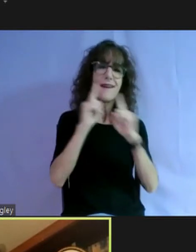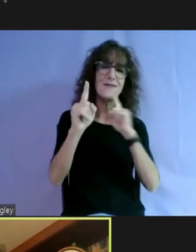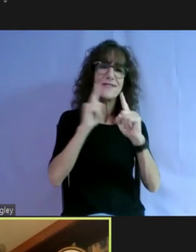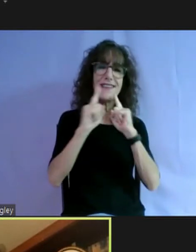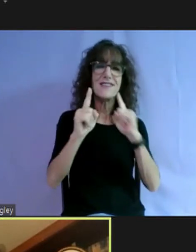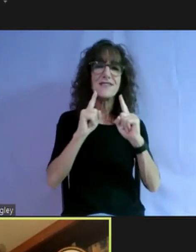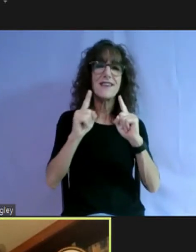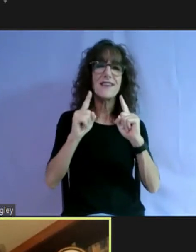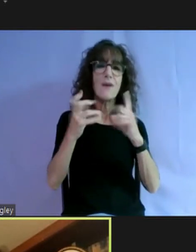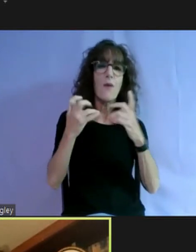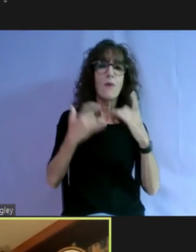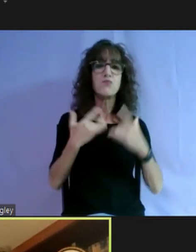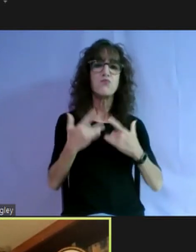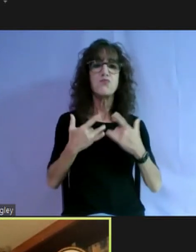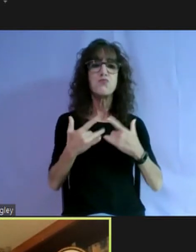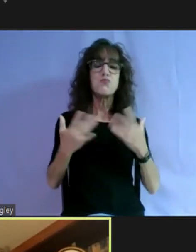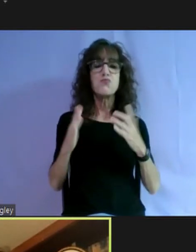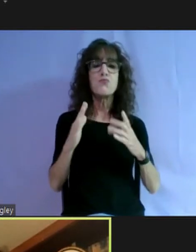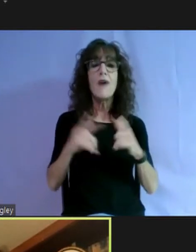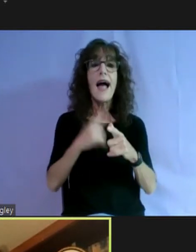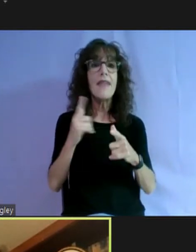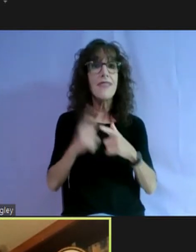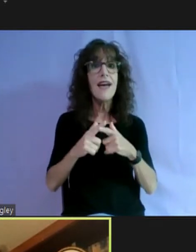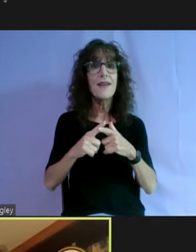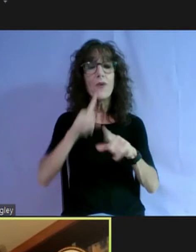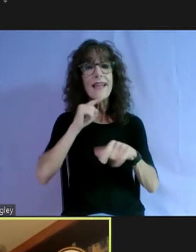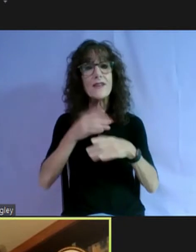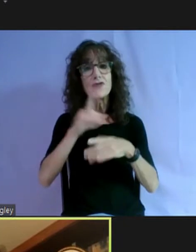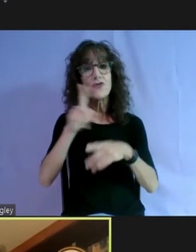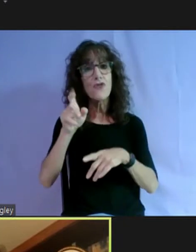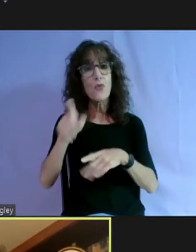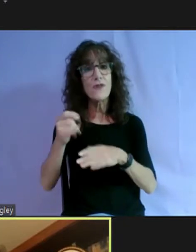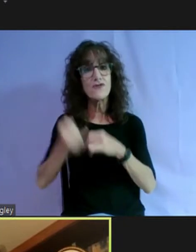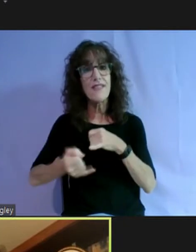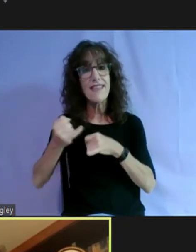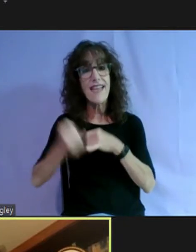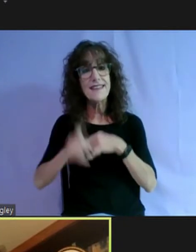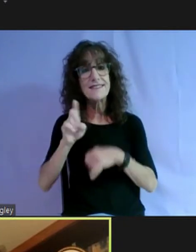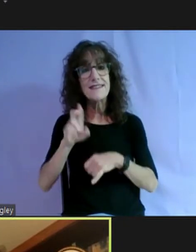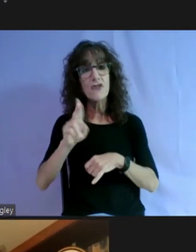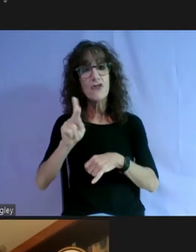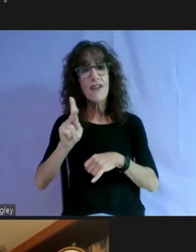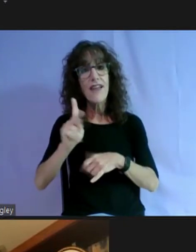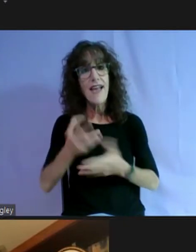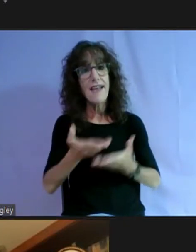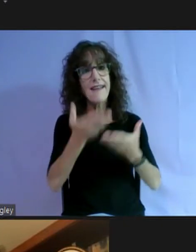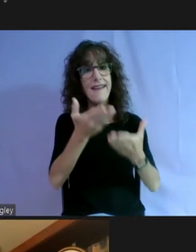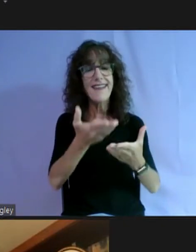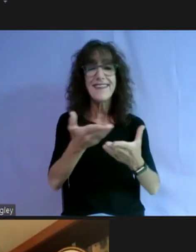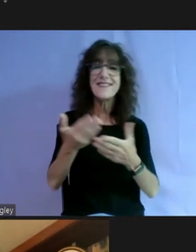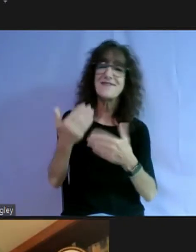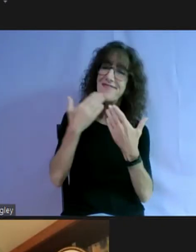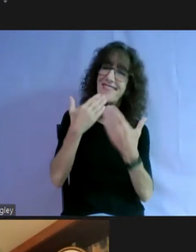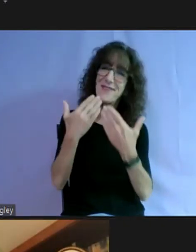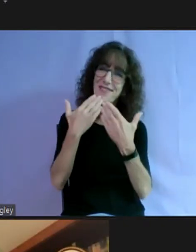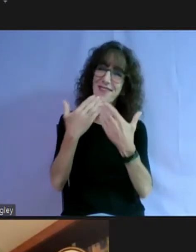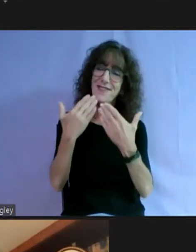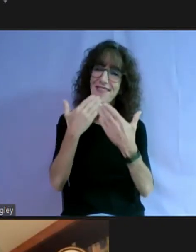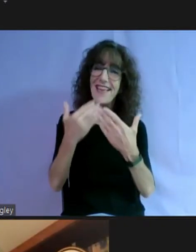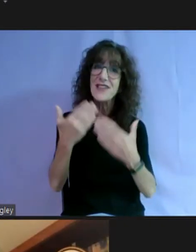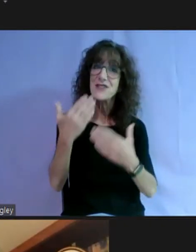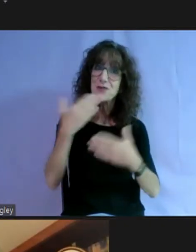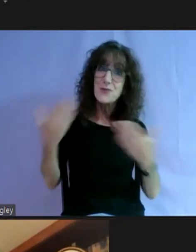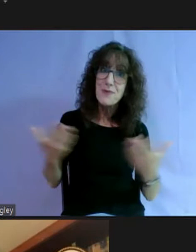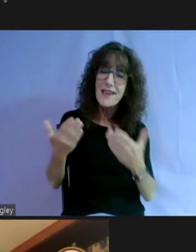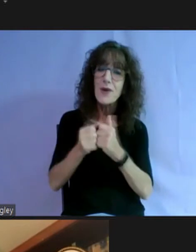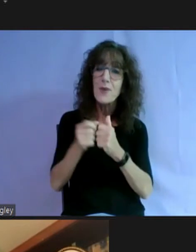lively, and then we'll cover some of the questions we have. Dr. K. Thank you, County Executive. It's good to be here